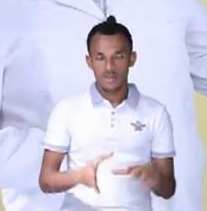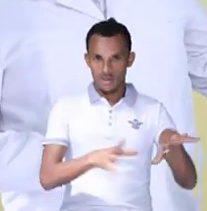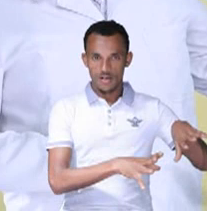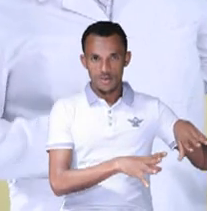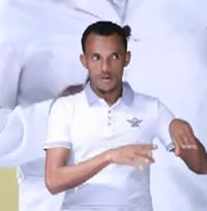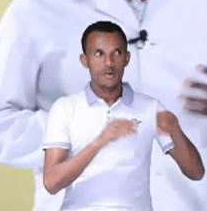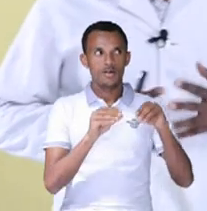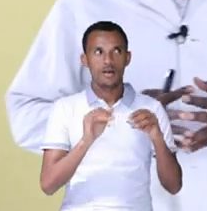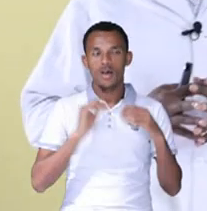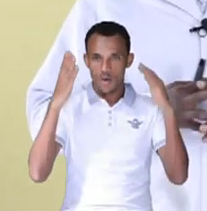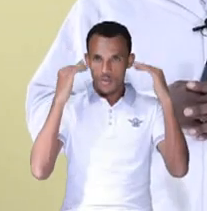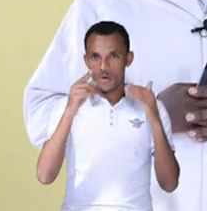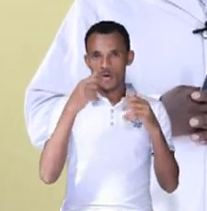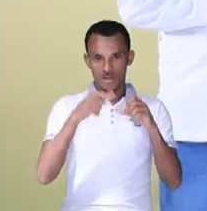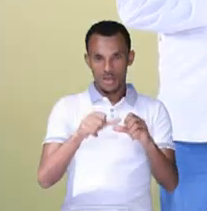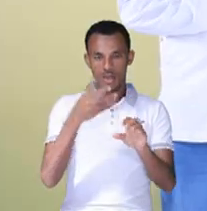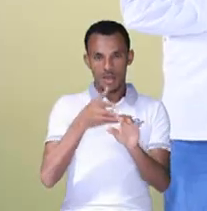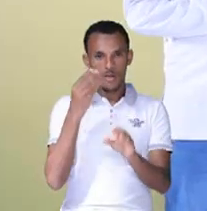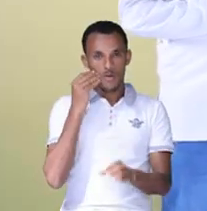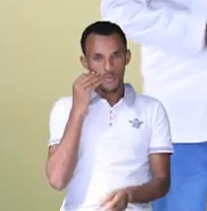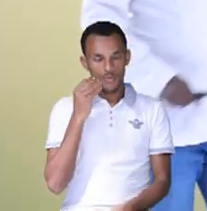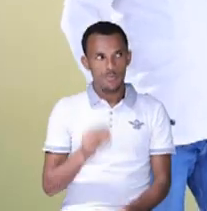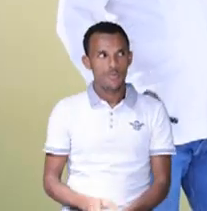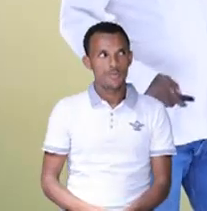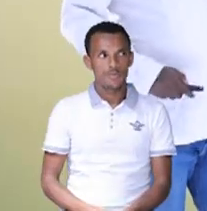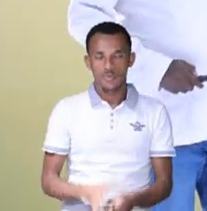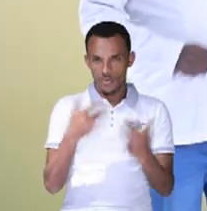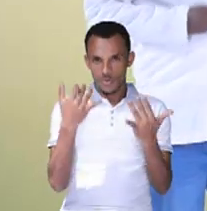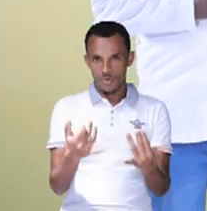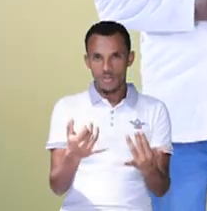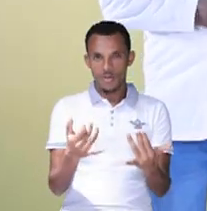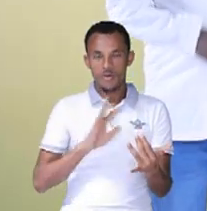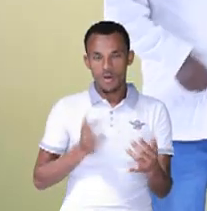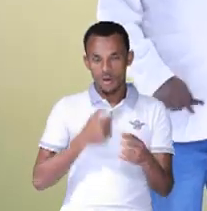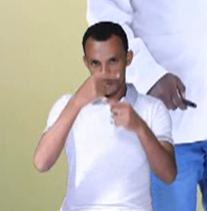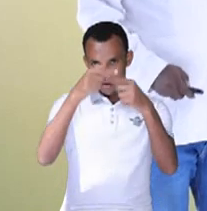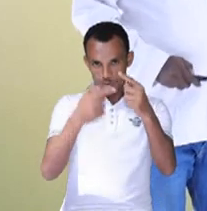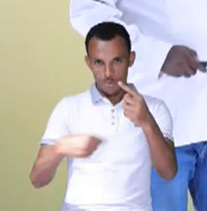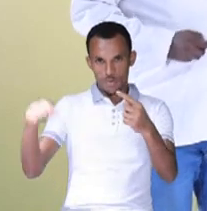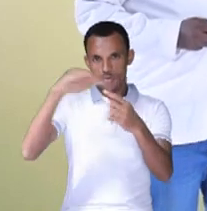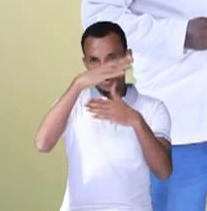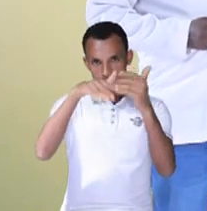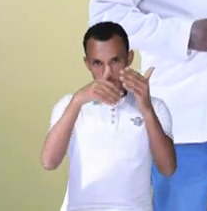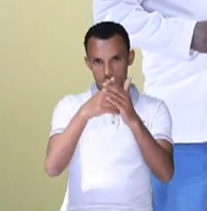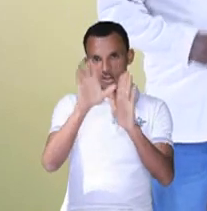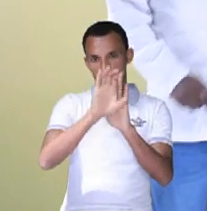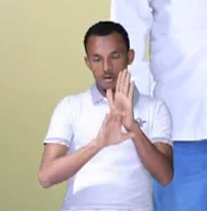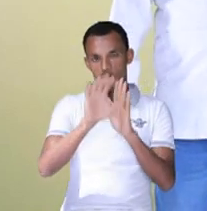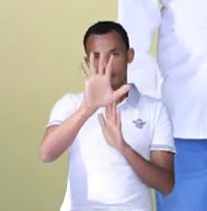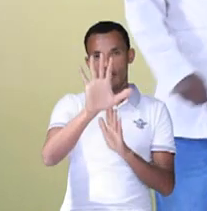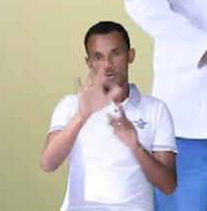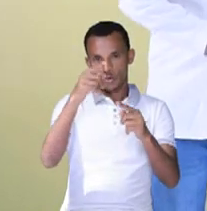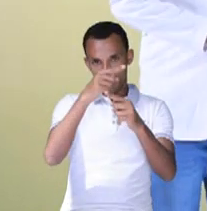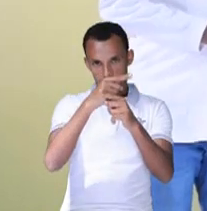Student, I hope you stay at home. Today we are going to summarize chapter 5,